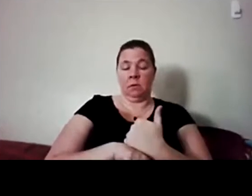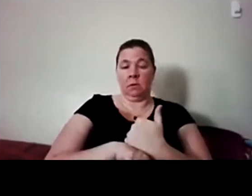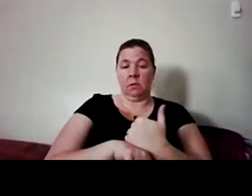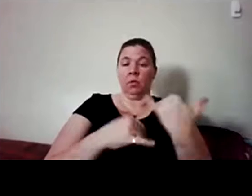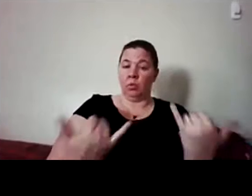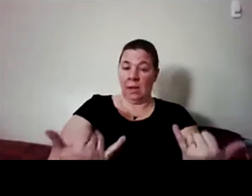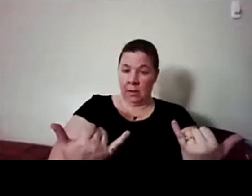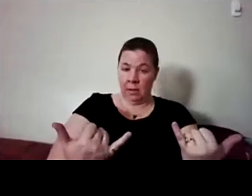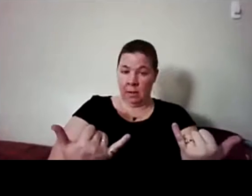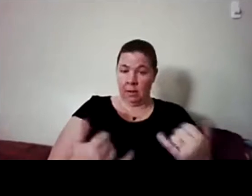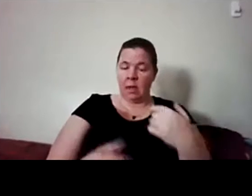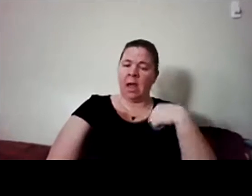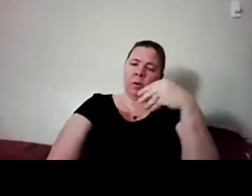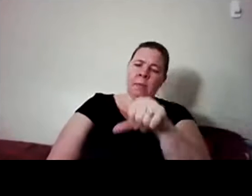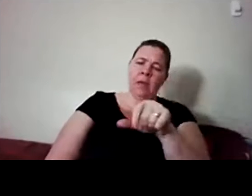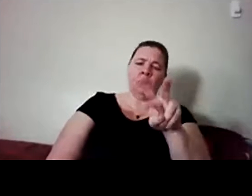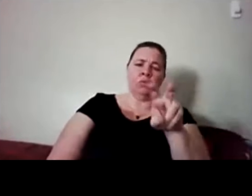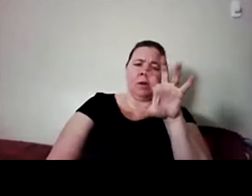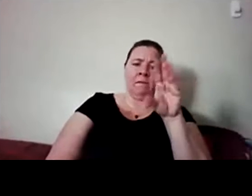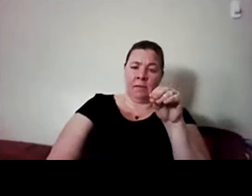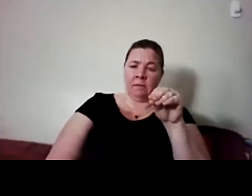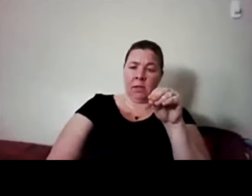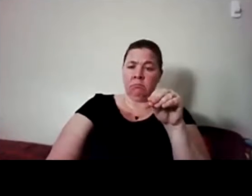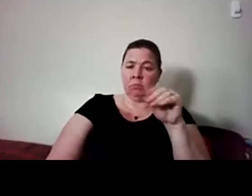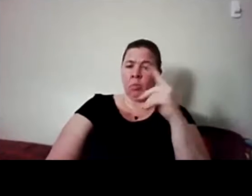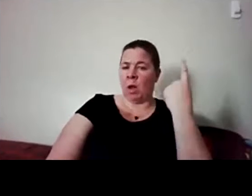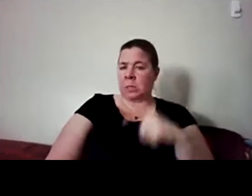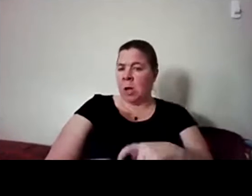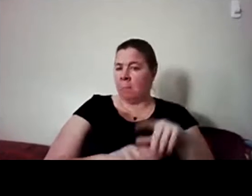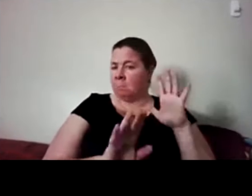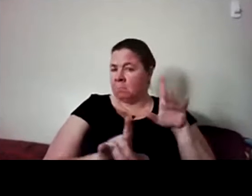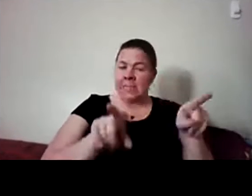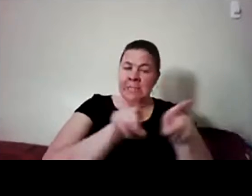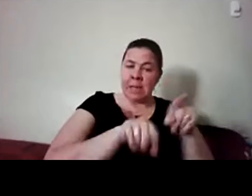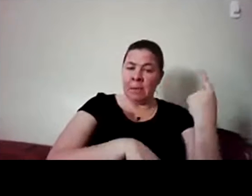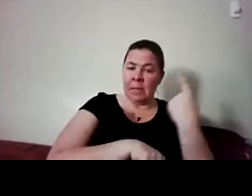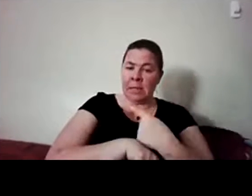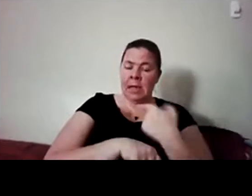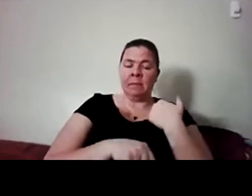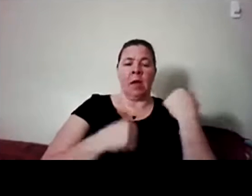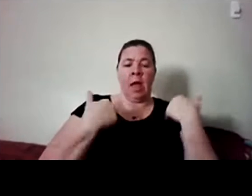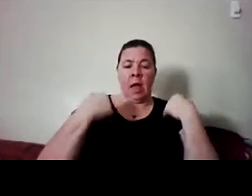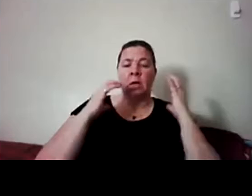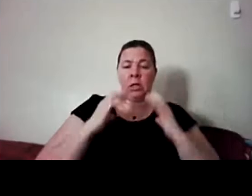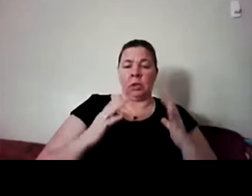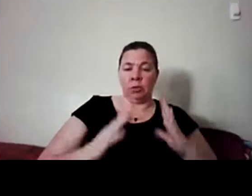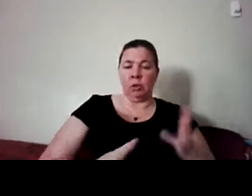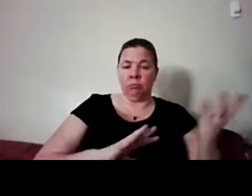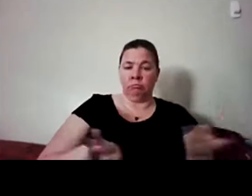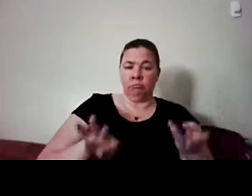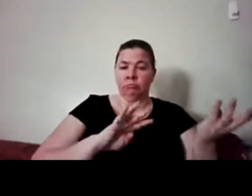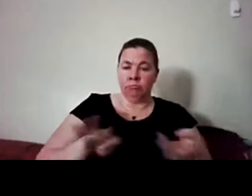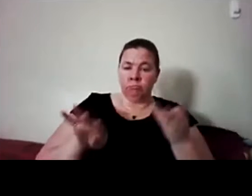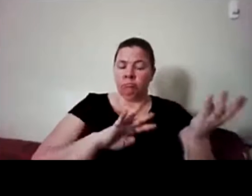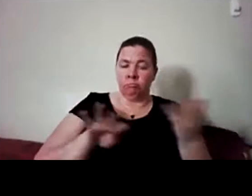And we have to pay $250. Yes, you're going to pay that. Same day, you're going to start having customers brought in by AI